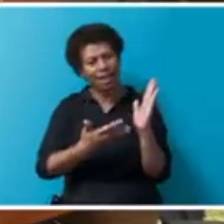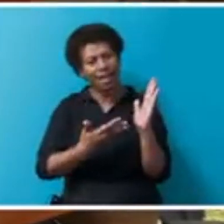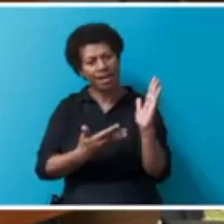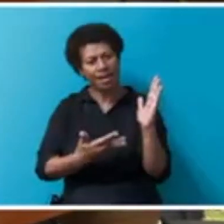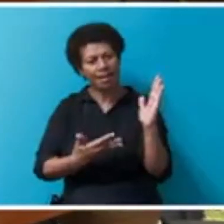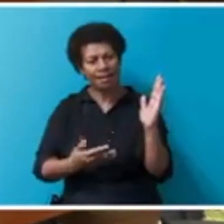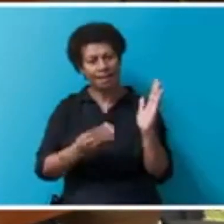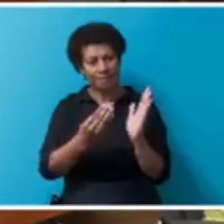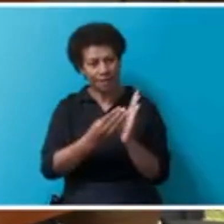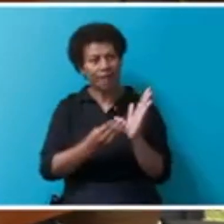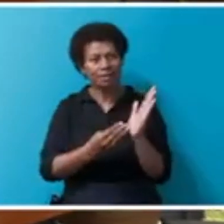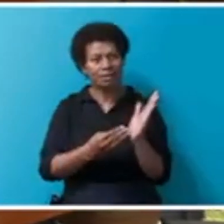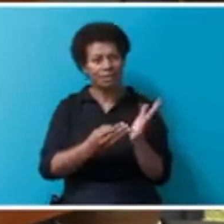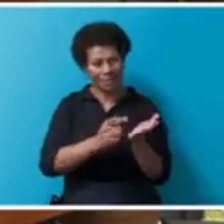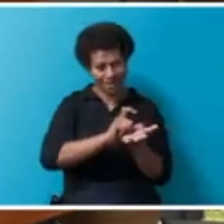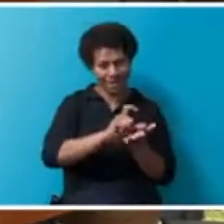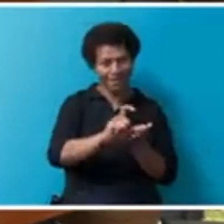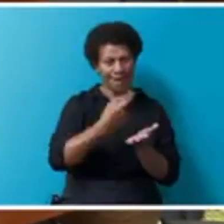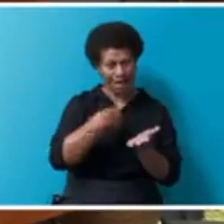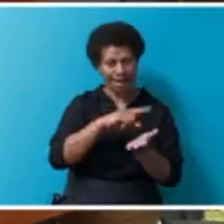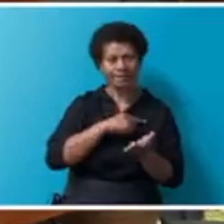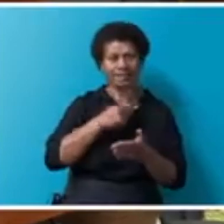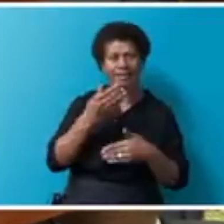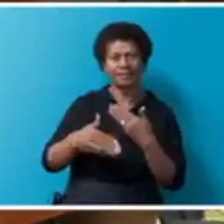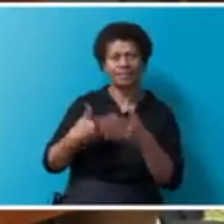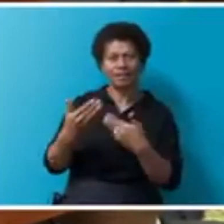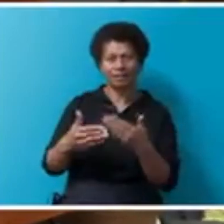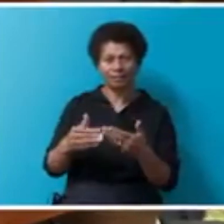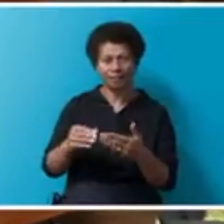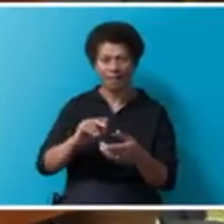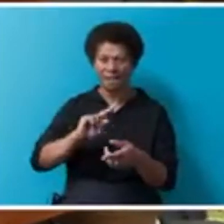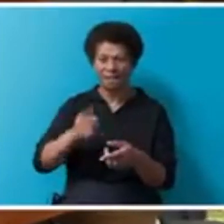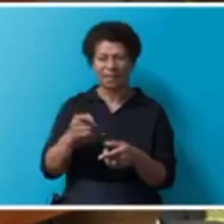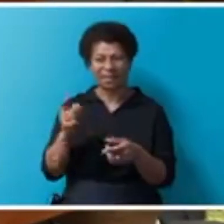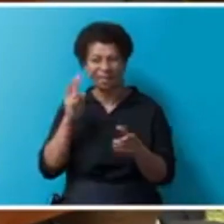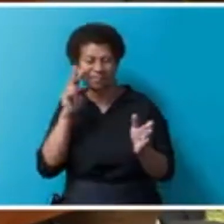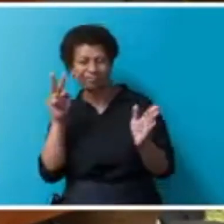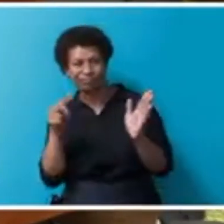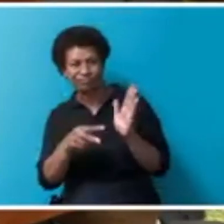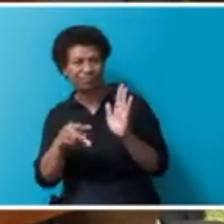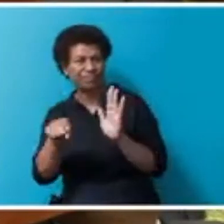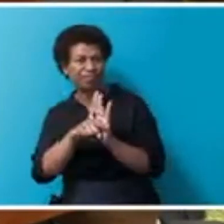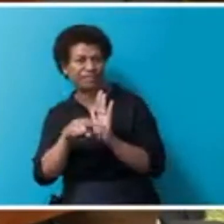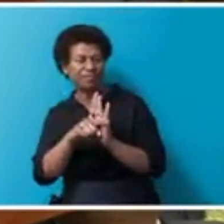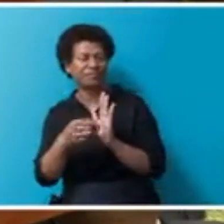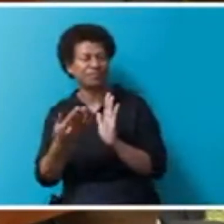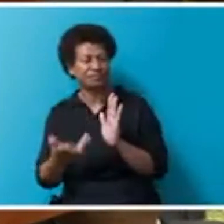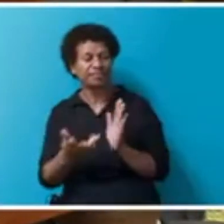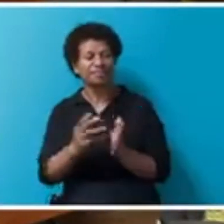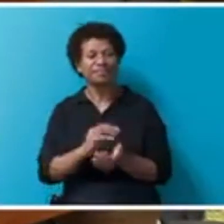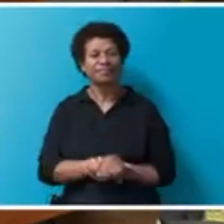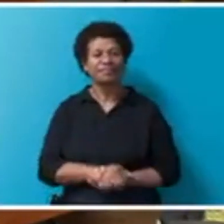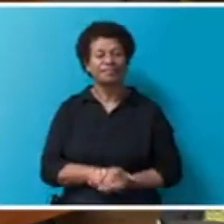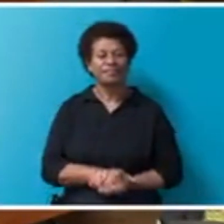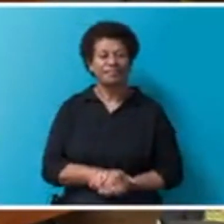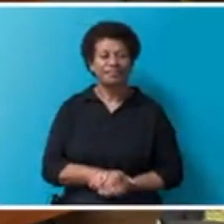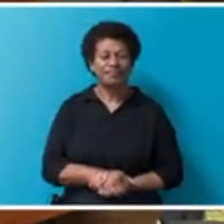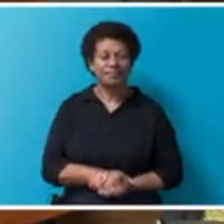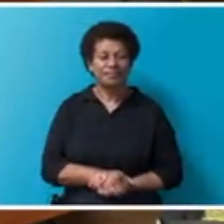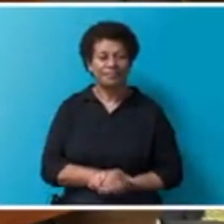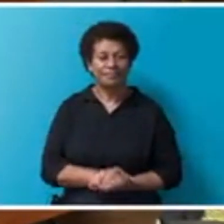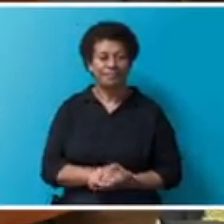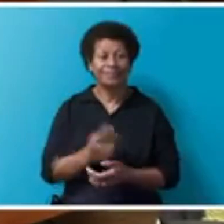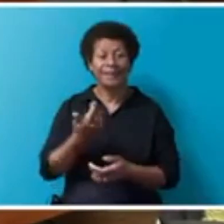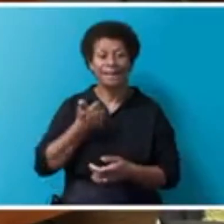been spelled out by this side of the House, but they will not acknowledge that. They will not acknowledge that. Yes. That's the